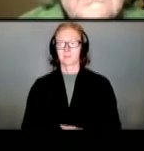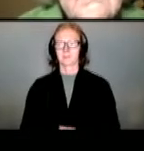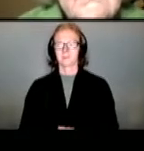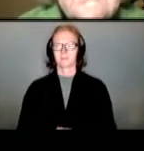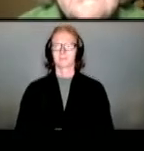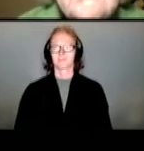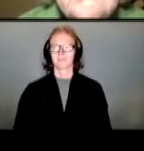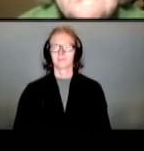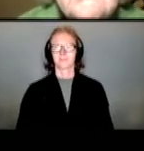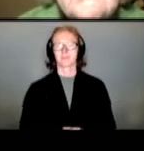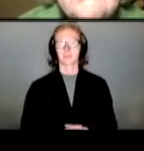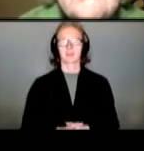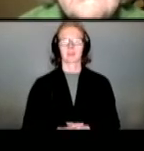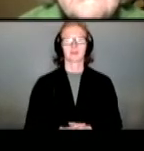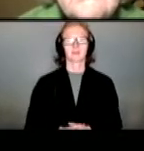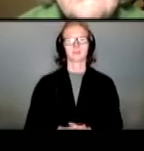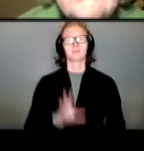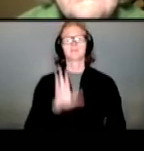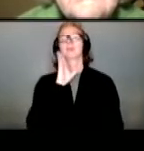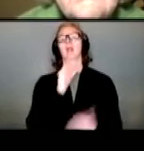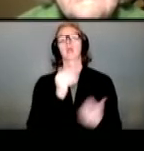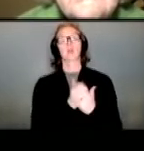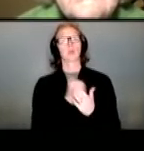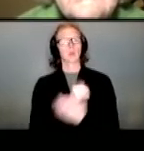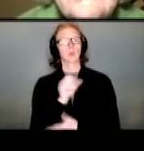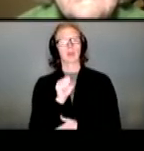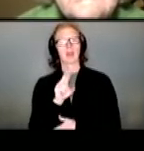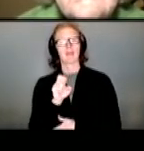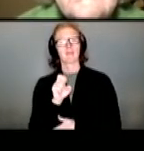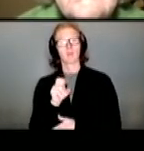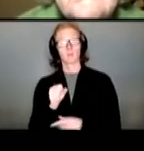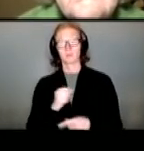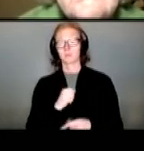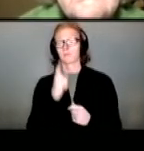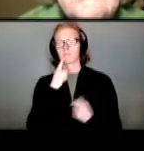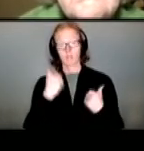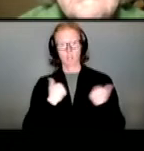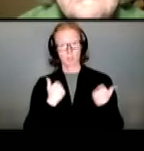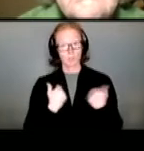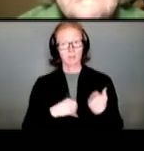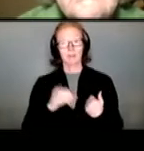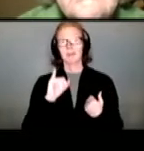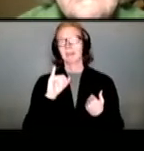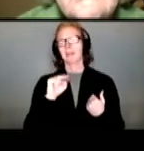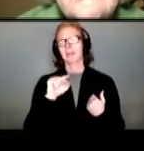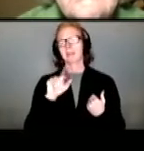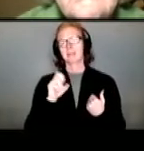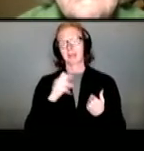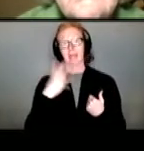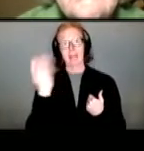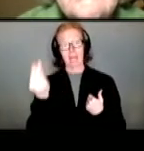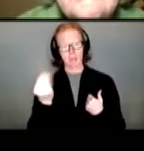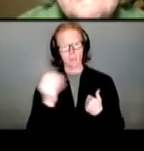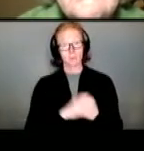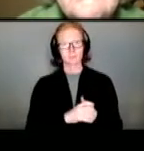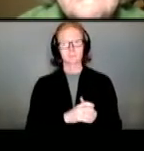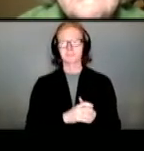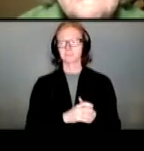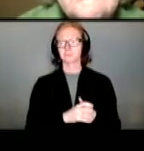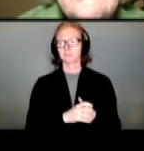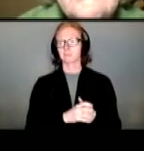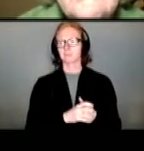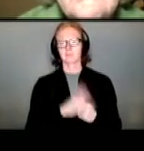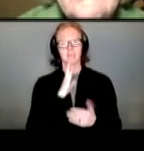I am going to New Avenues for Youth, Inside Out, PEAR, and stopping